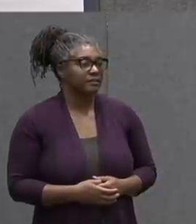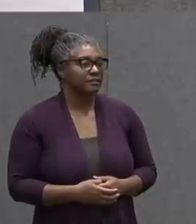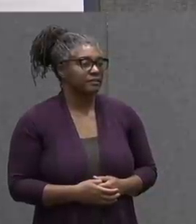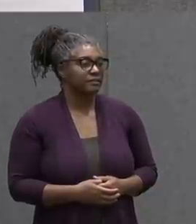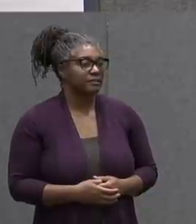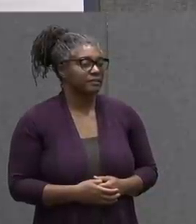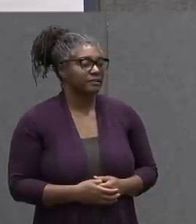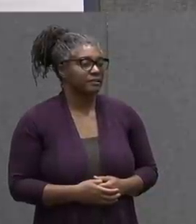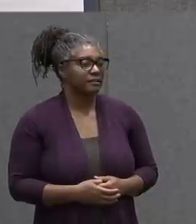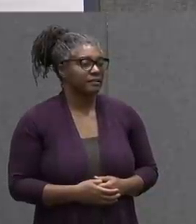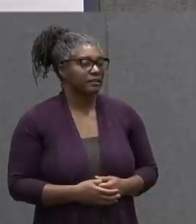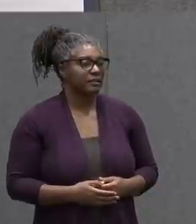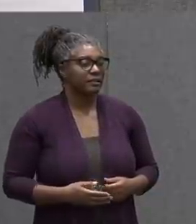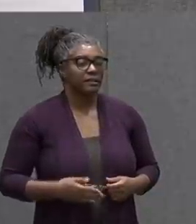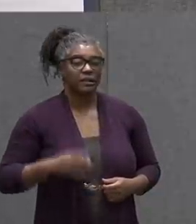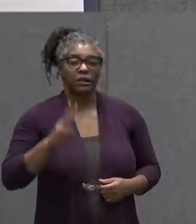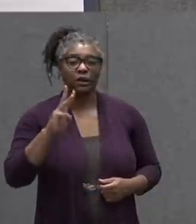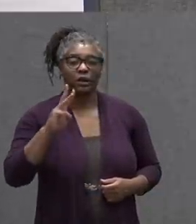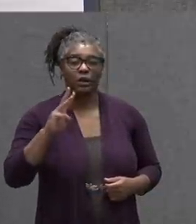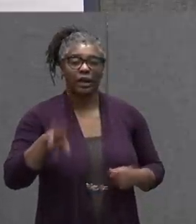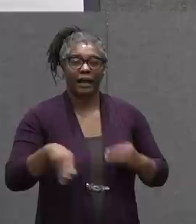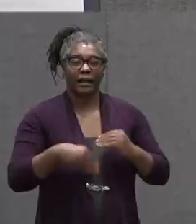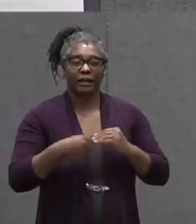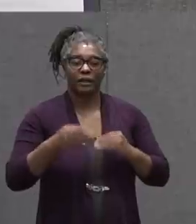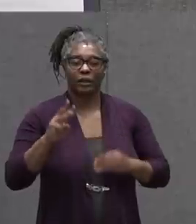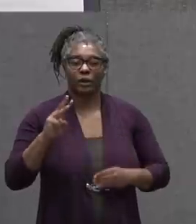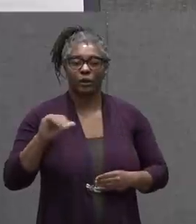with a triangle.